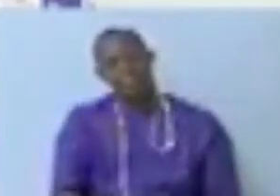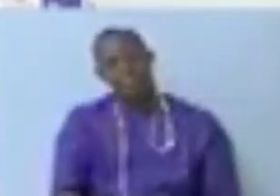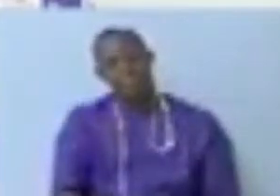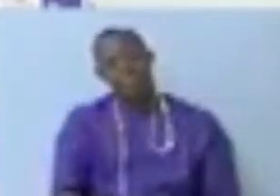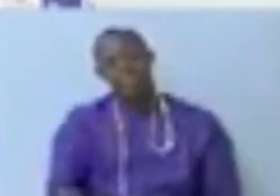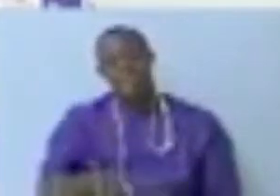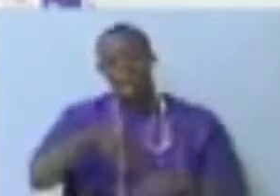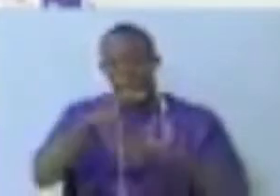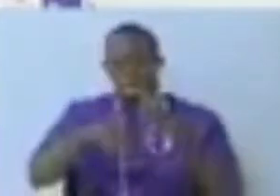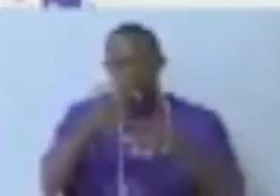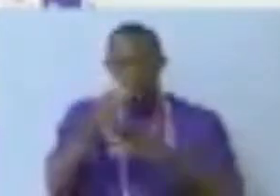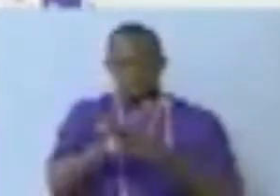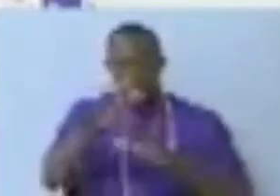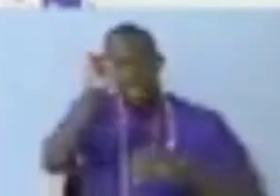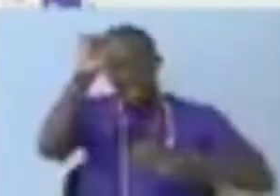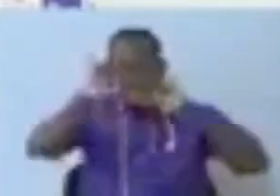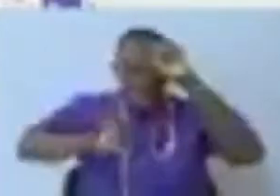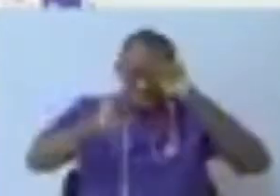On evaluating the evidence,